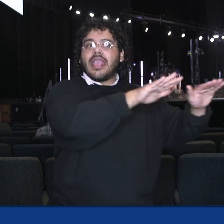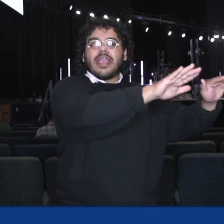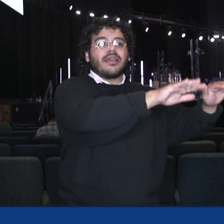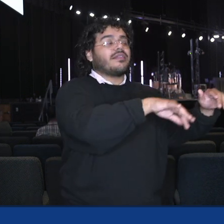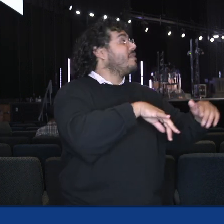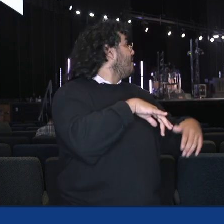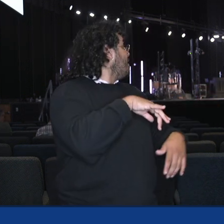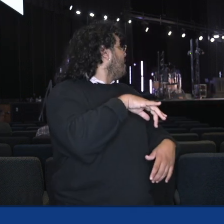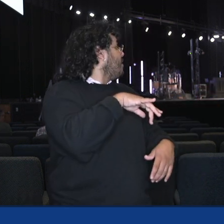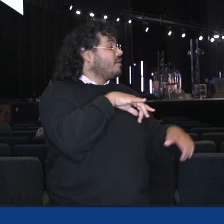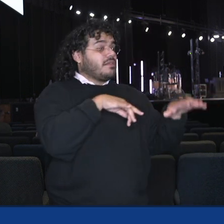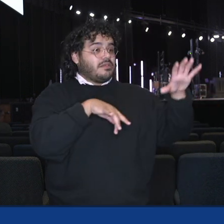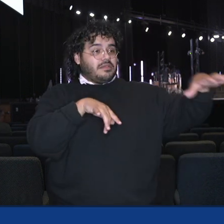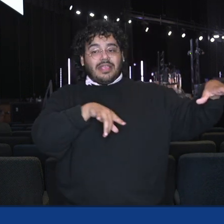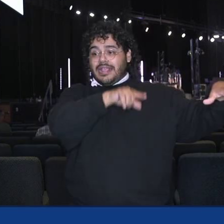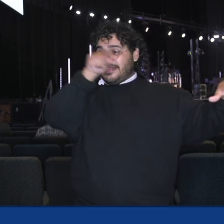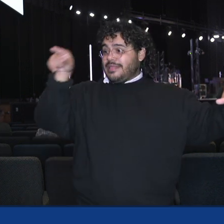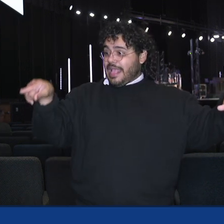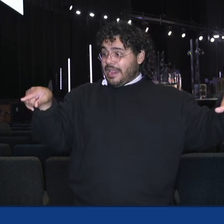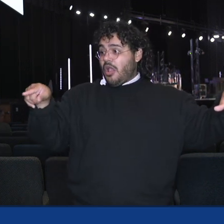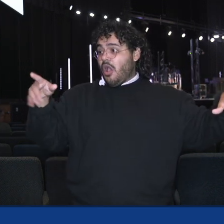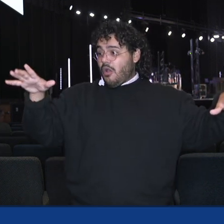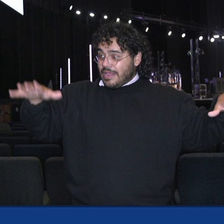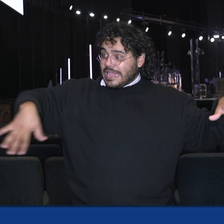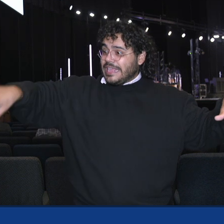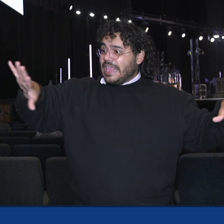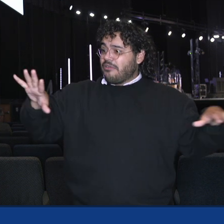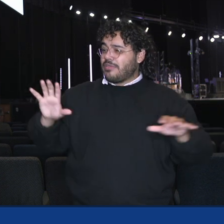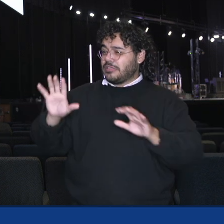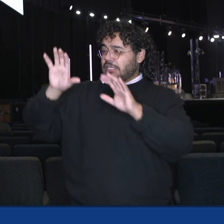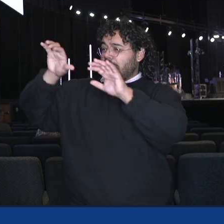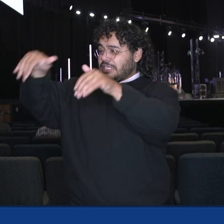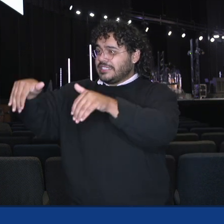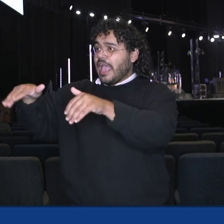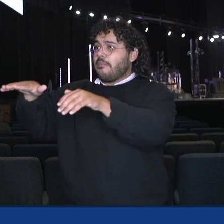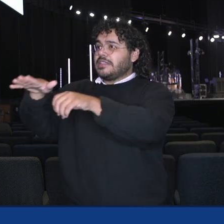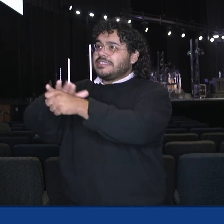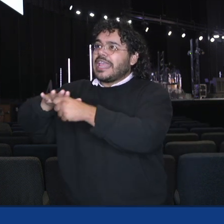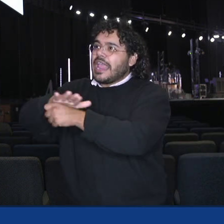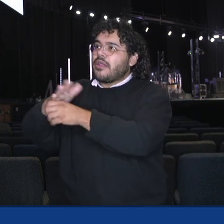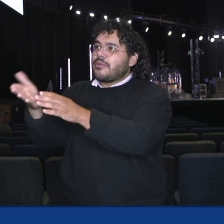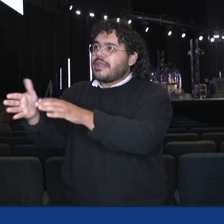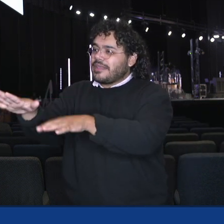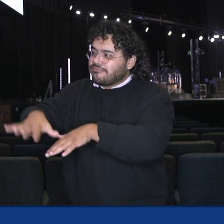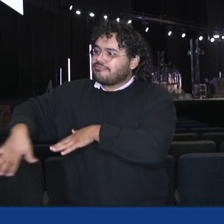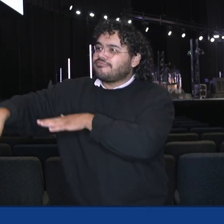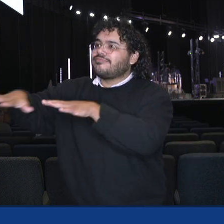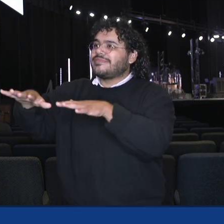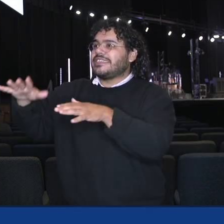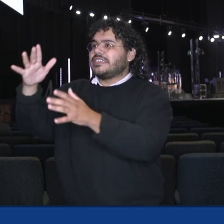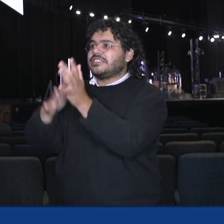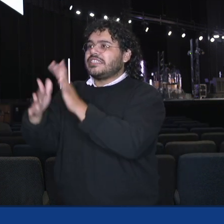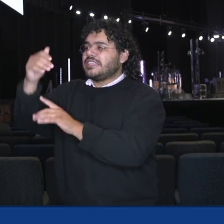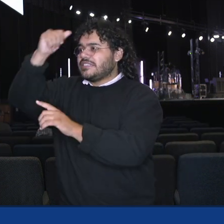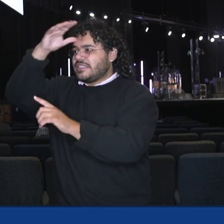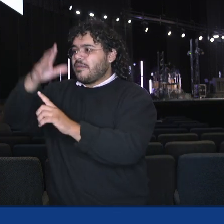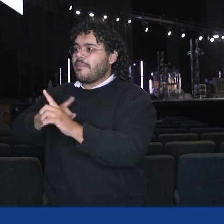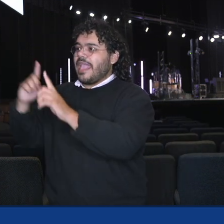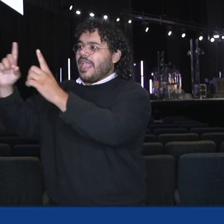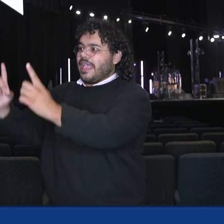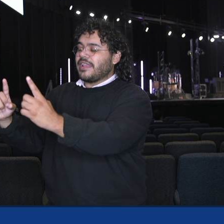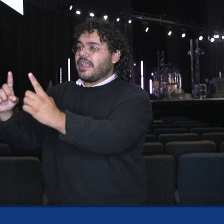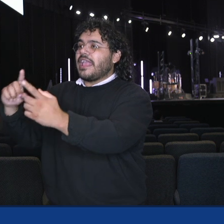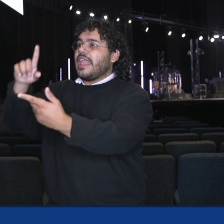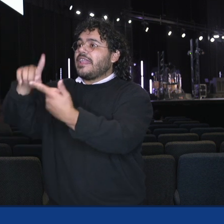have Jesus and this man, and there's a cemetery nearby. It's kind of far away from the town. The demons, these unclean spirits in